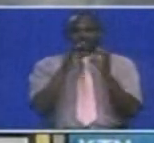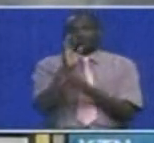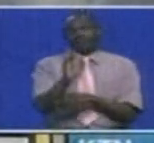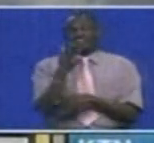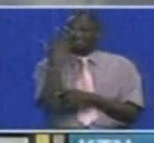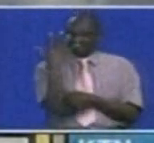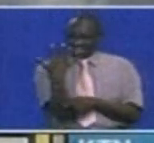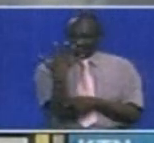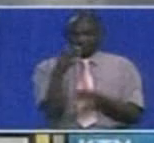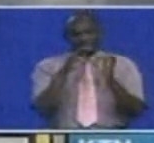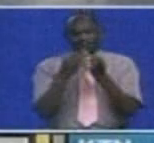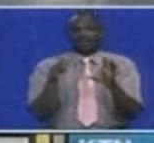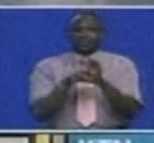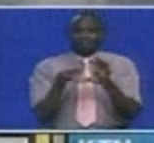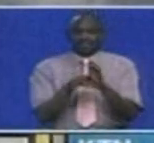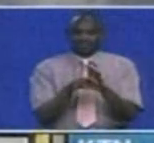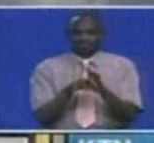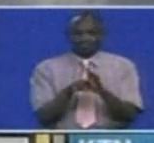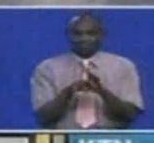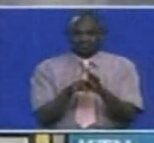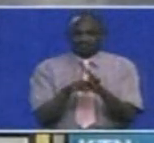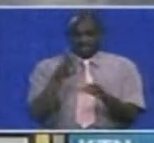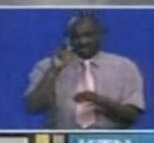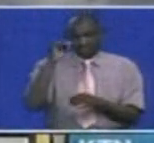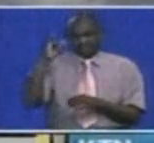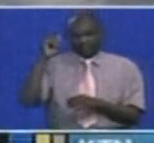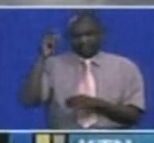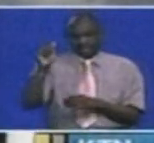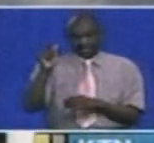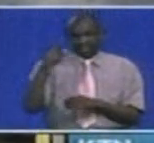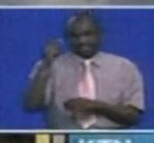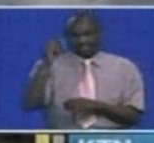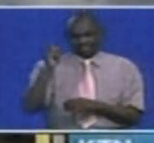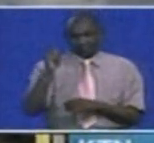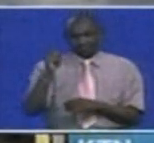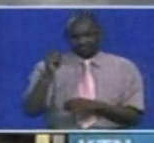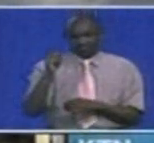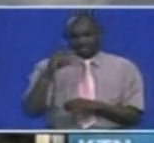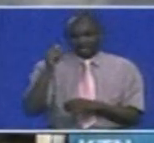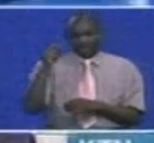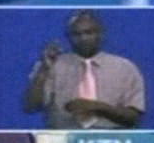5 of their own. Rita Tinina, KTN, Kangundo.